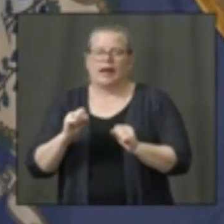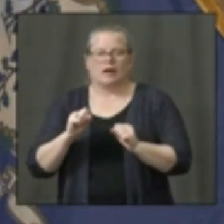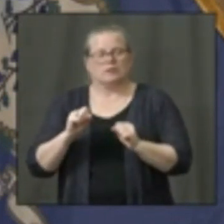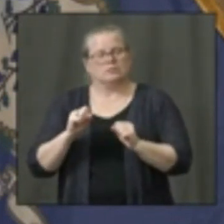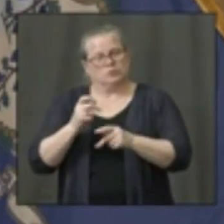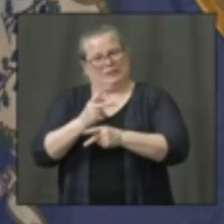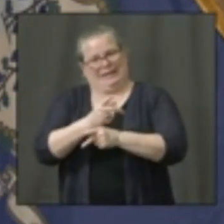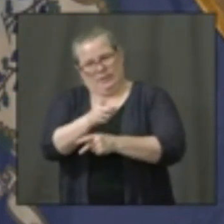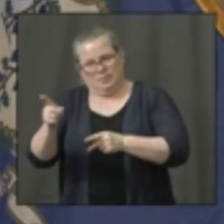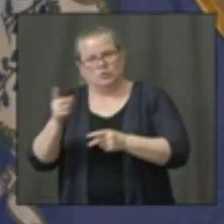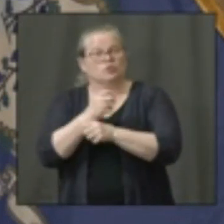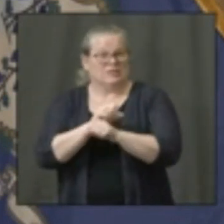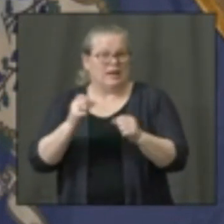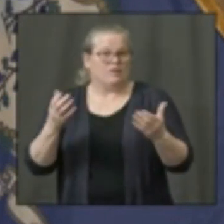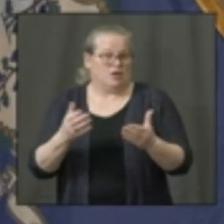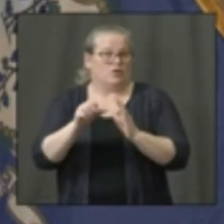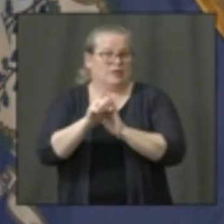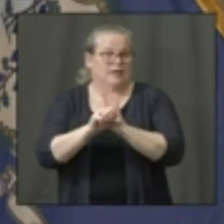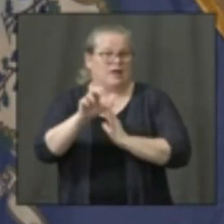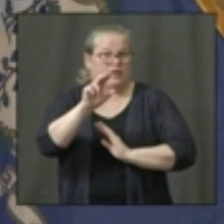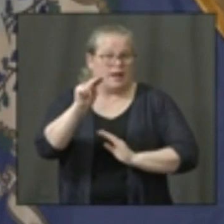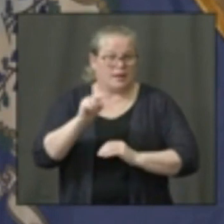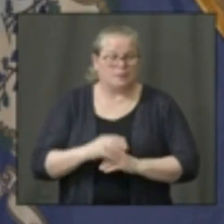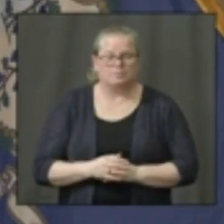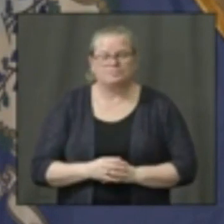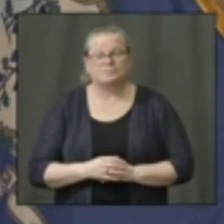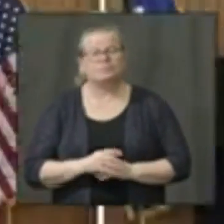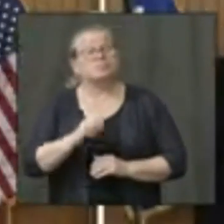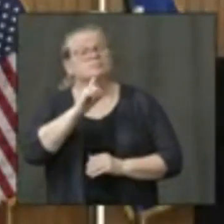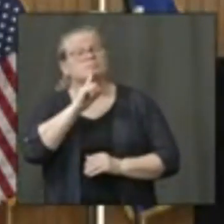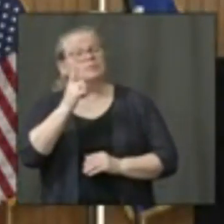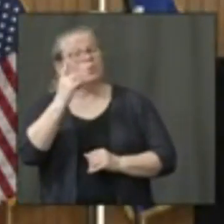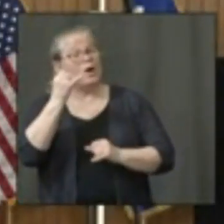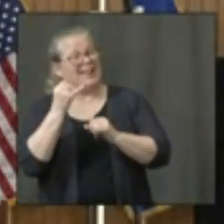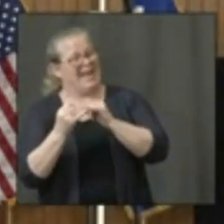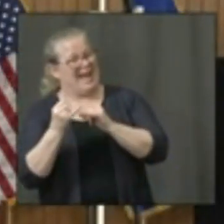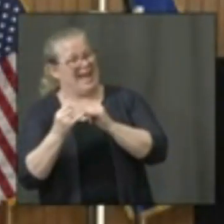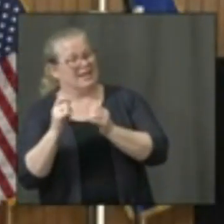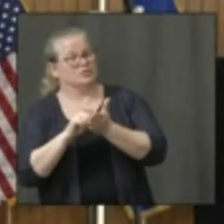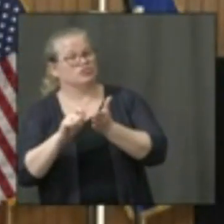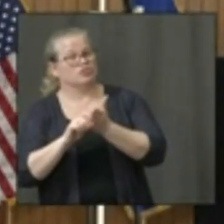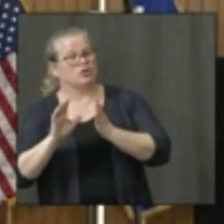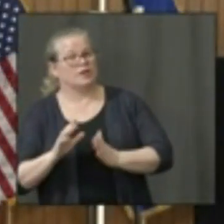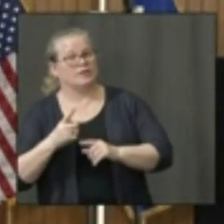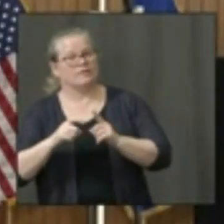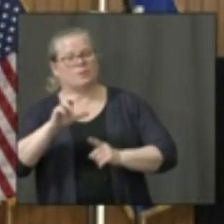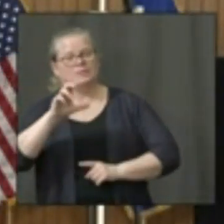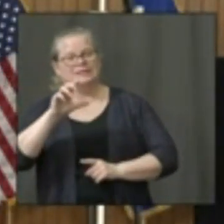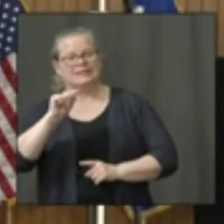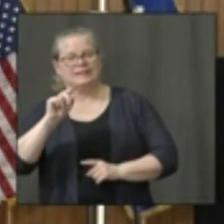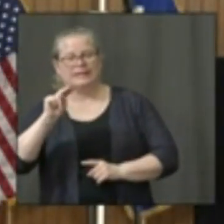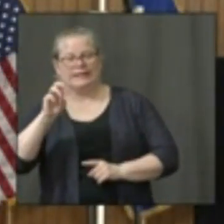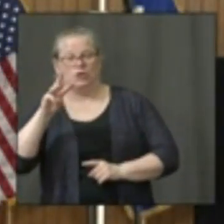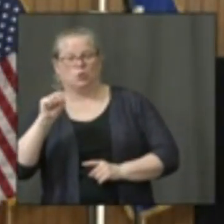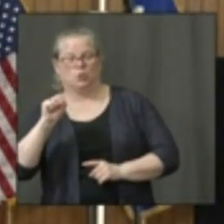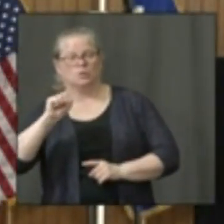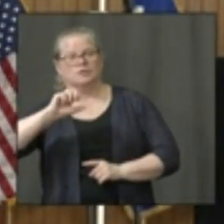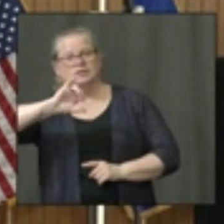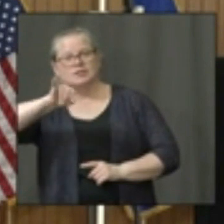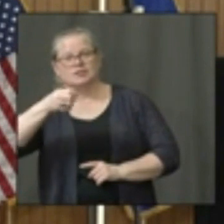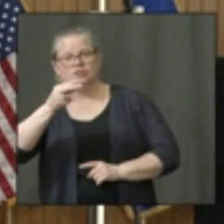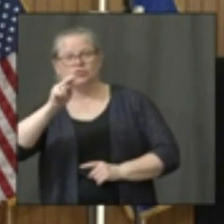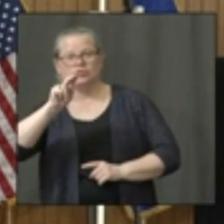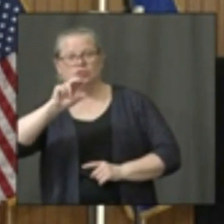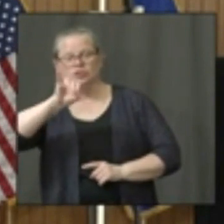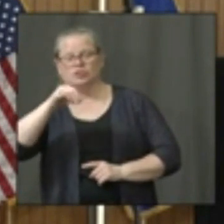Connecticut. And we have actually one last journalist, a CT News Junkie. Go ahead.